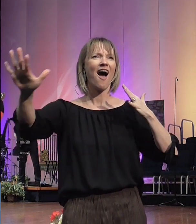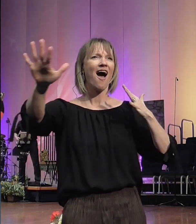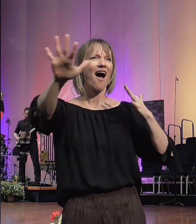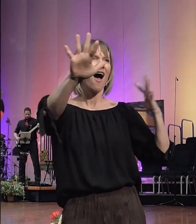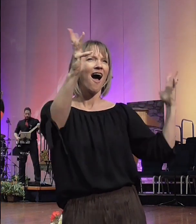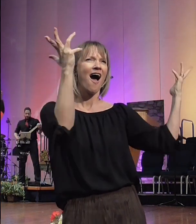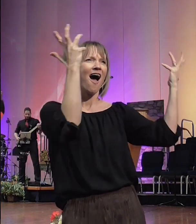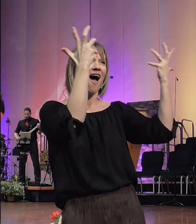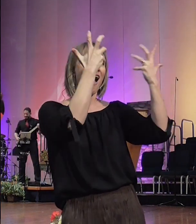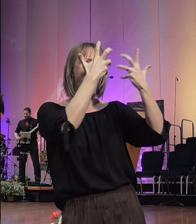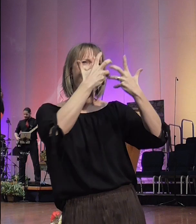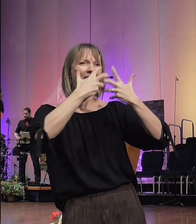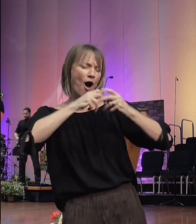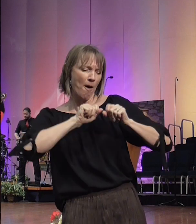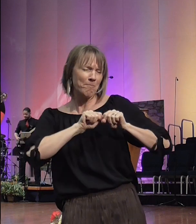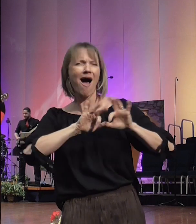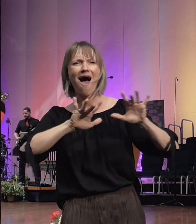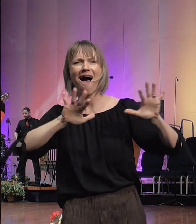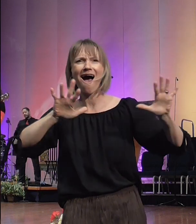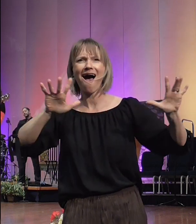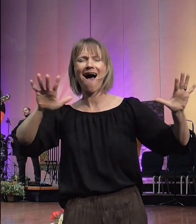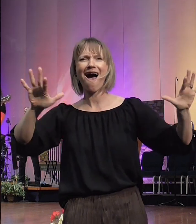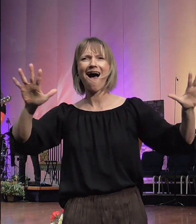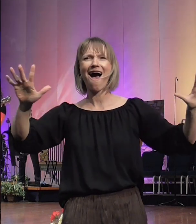combine and explode.